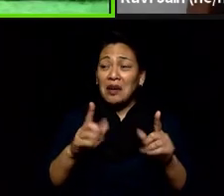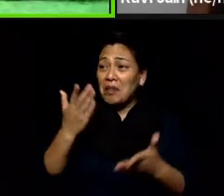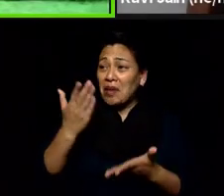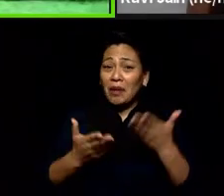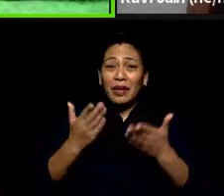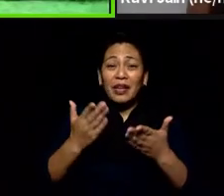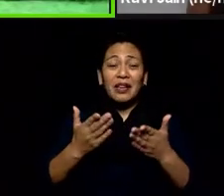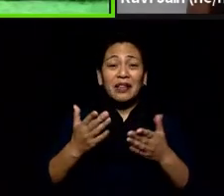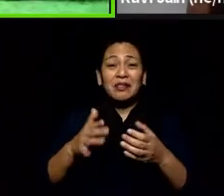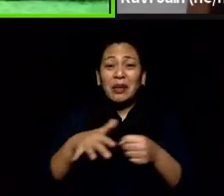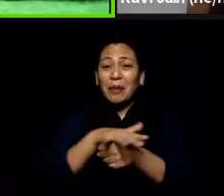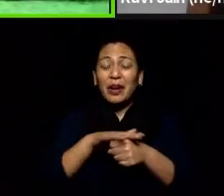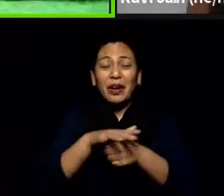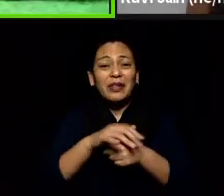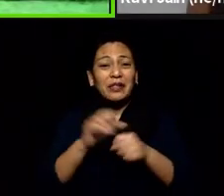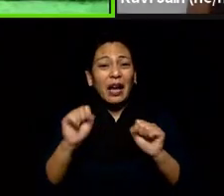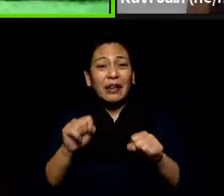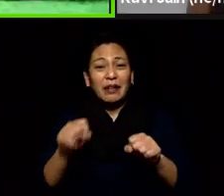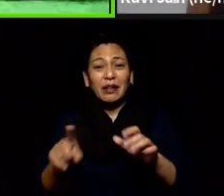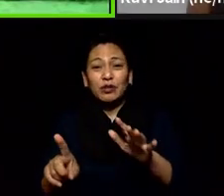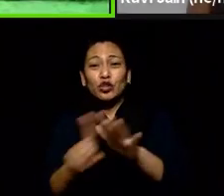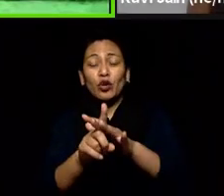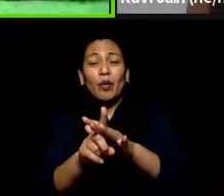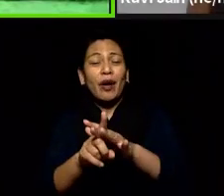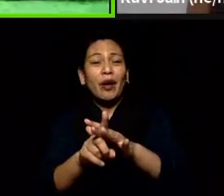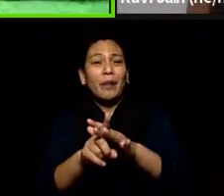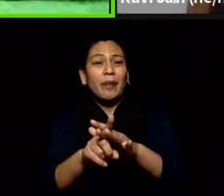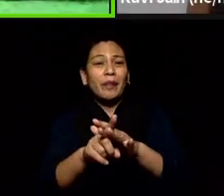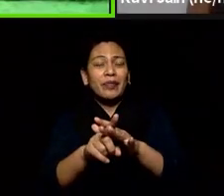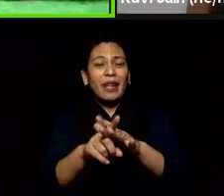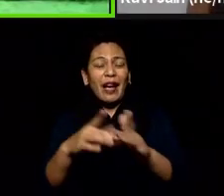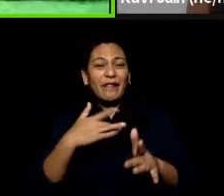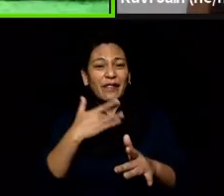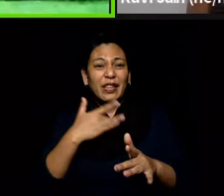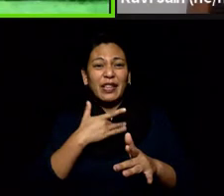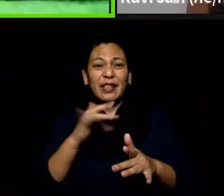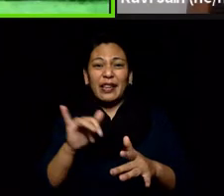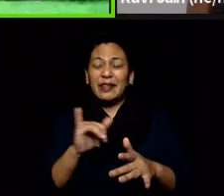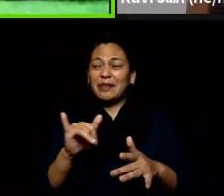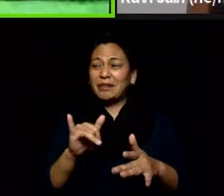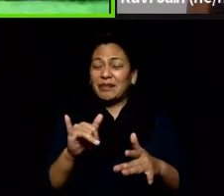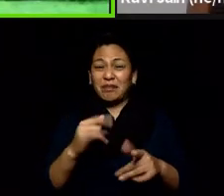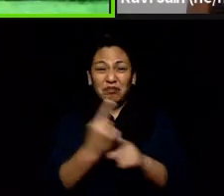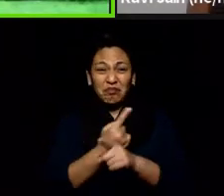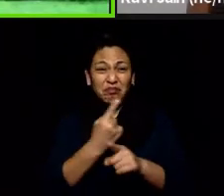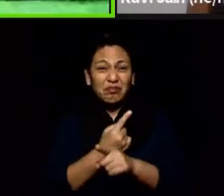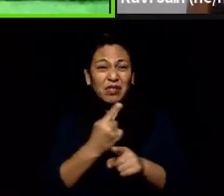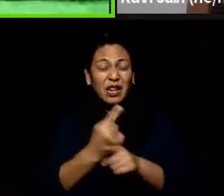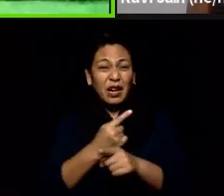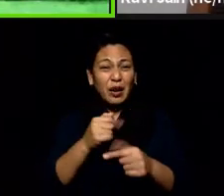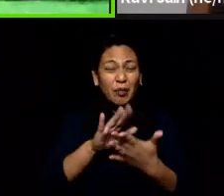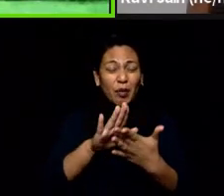something and feel like I'm showing up in the right way?